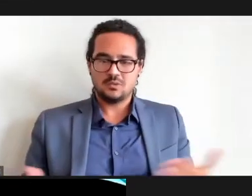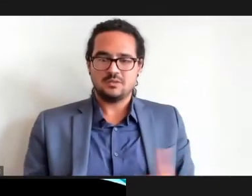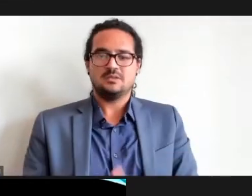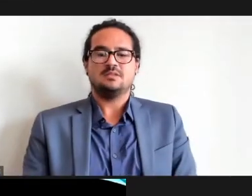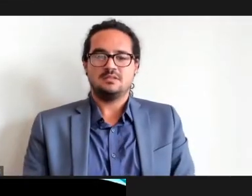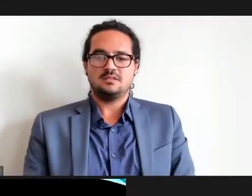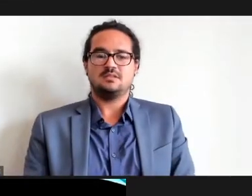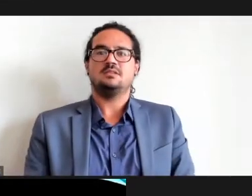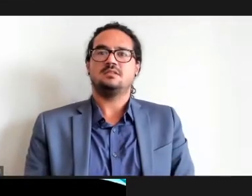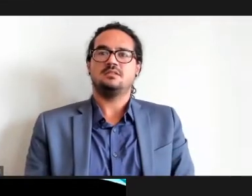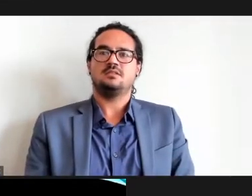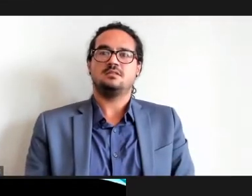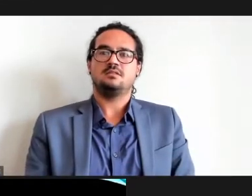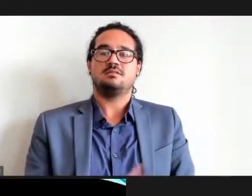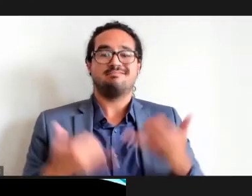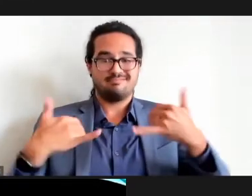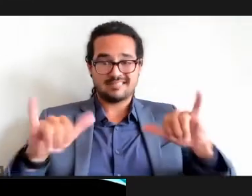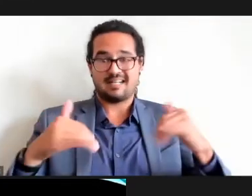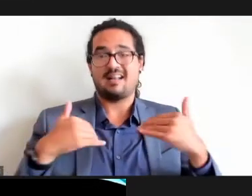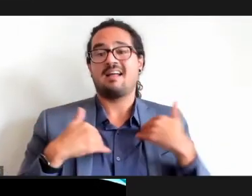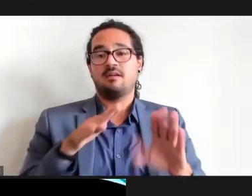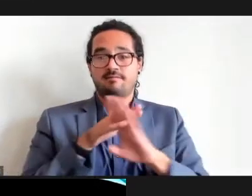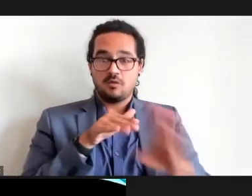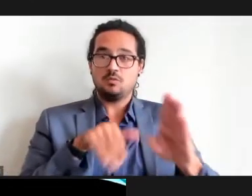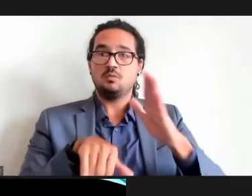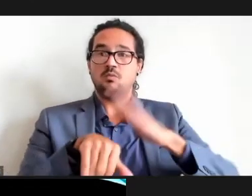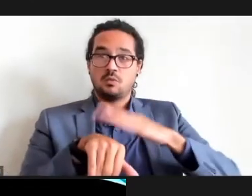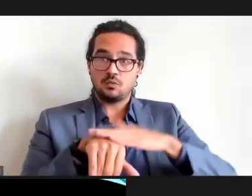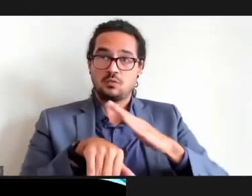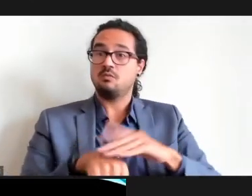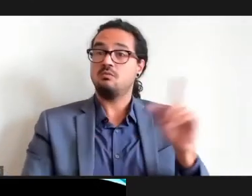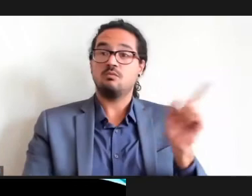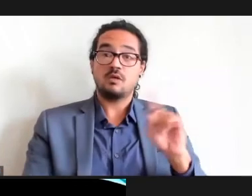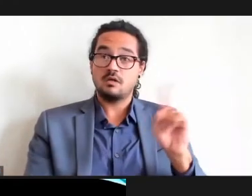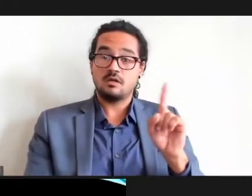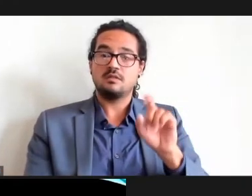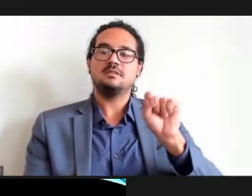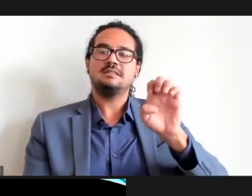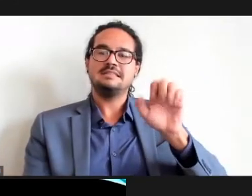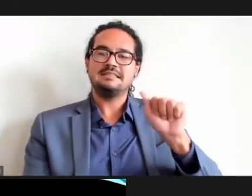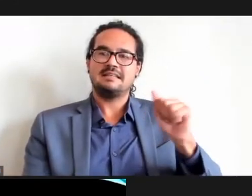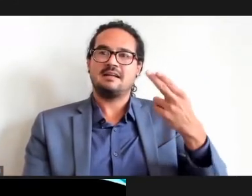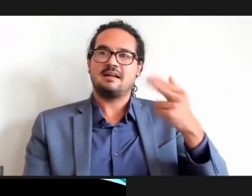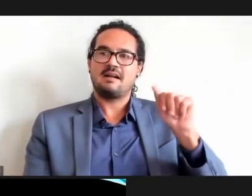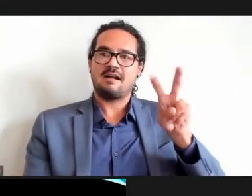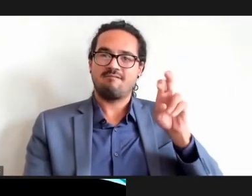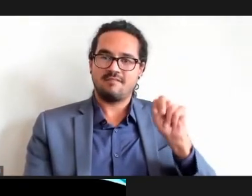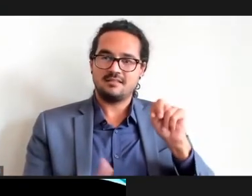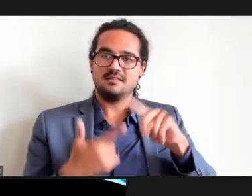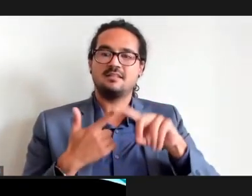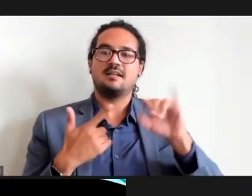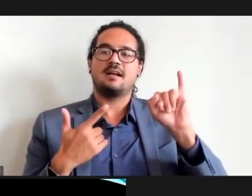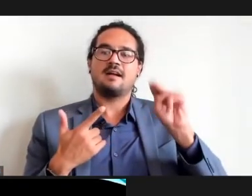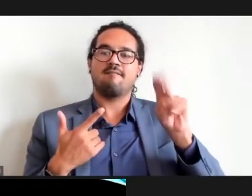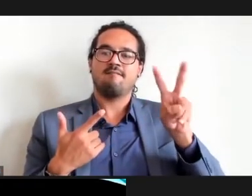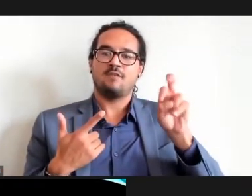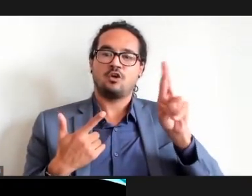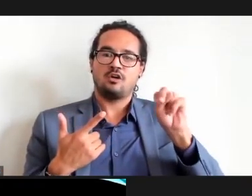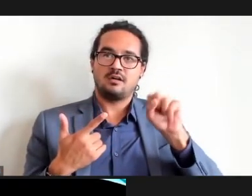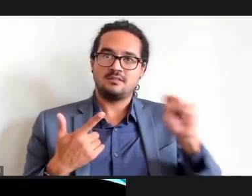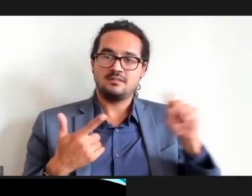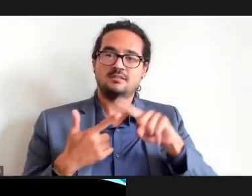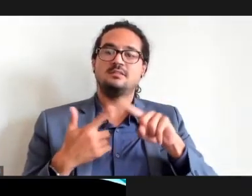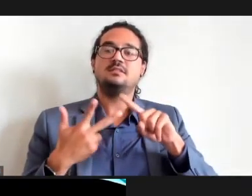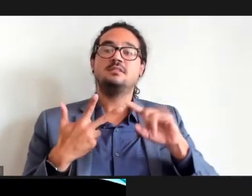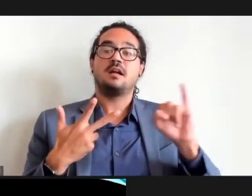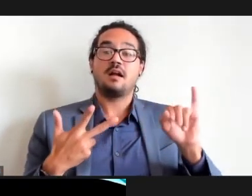multiple communities, which would include Seahaven, Inverness Park, Olema, and the community of